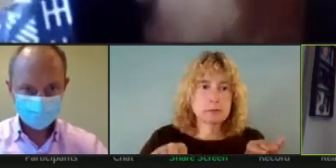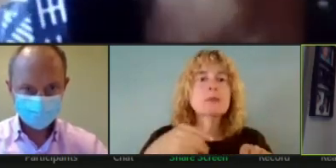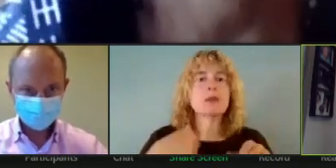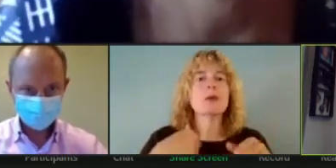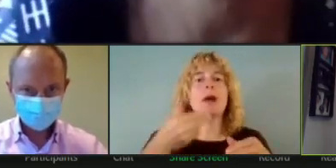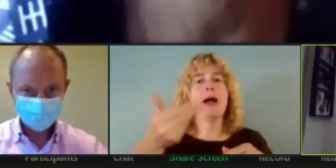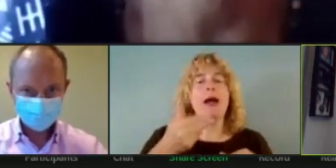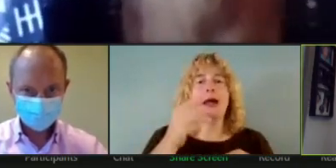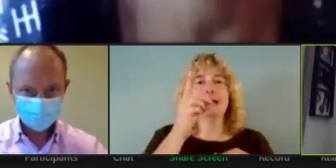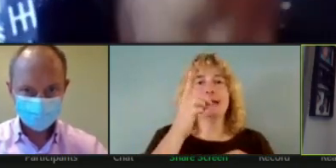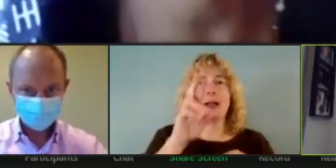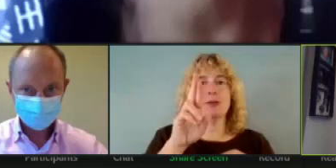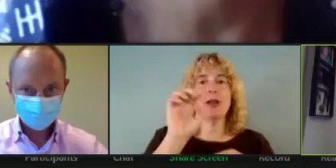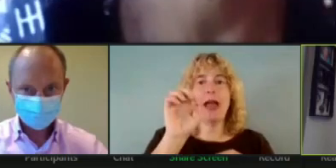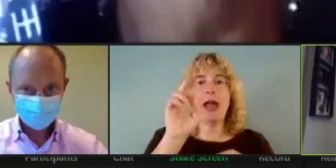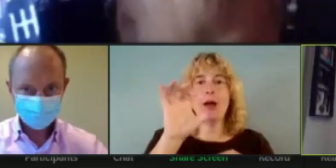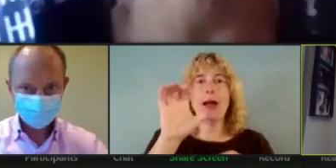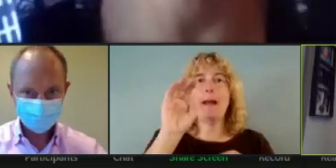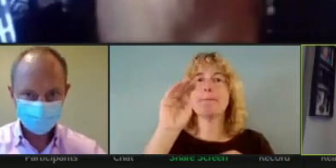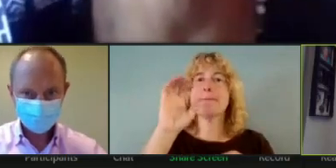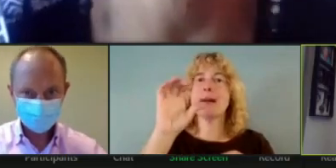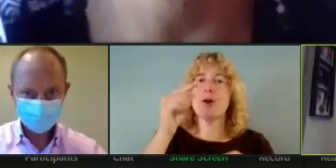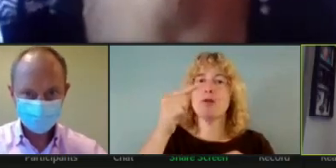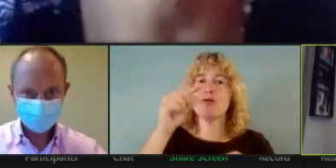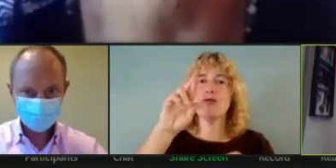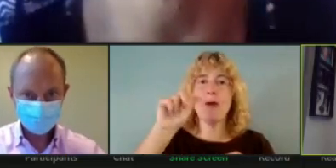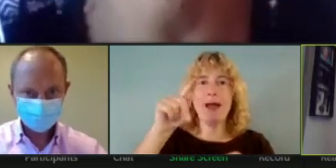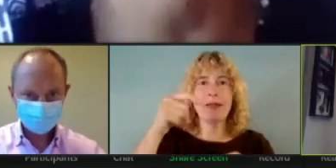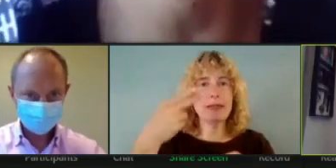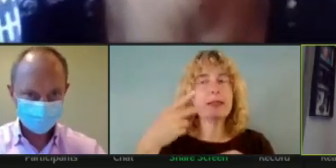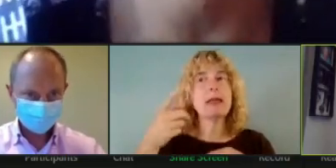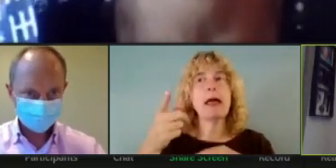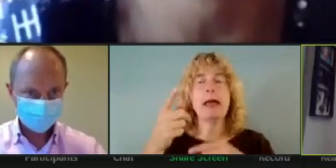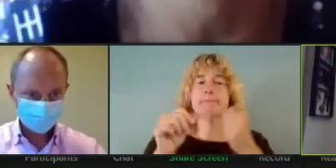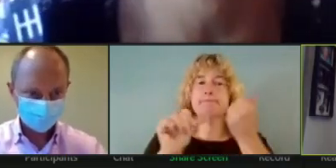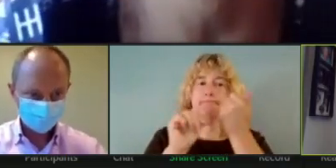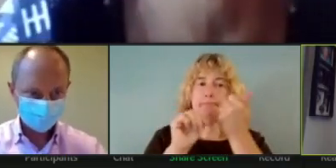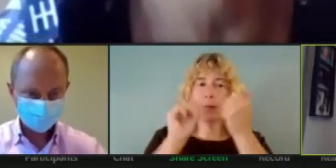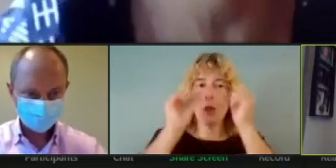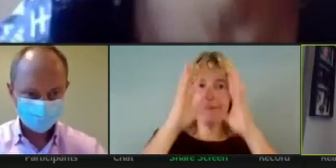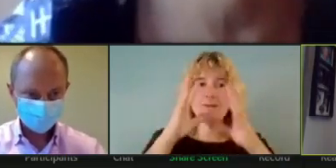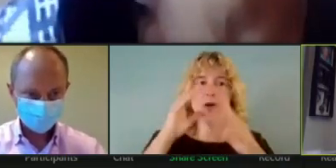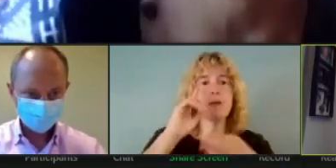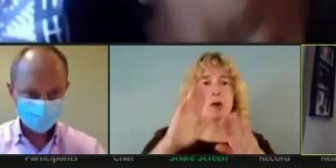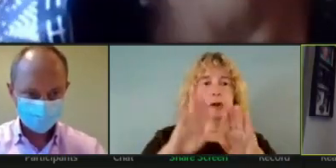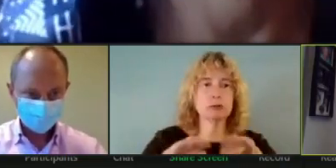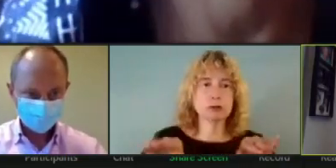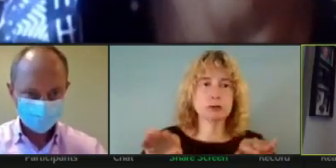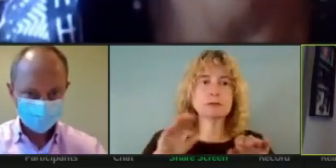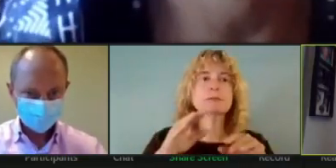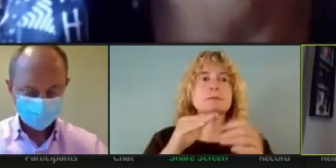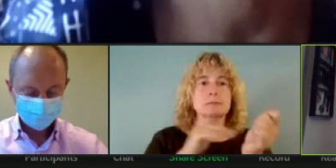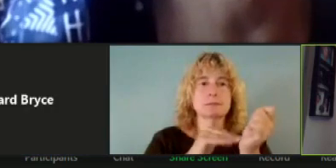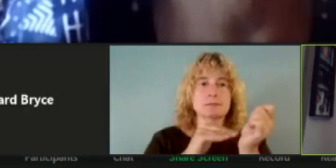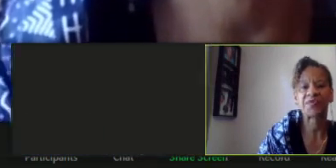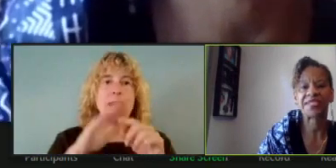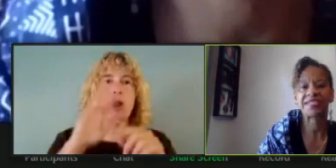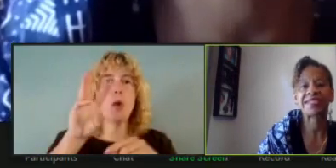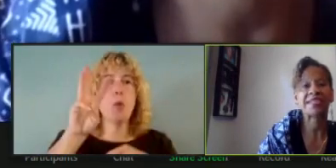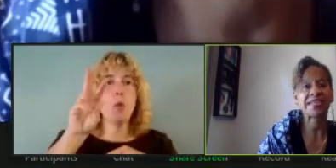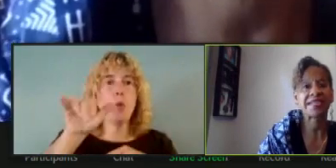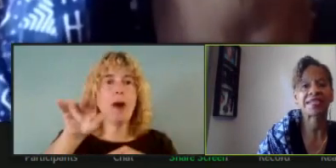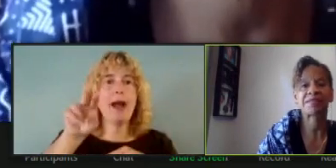McGrath. Dr. McGrath is an associate professor of pediatrics at Wayne State University, and he is an